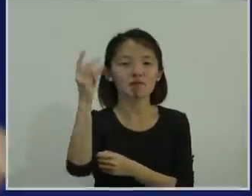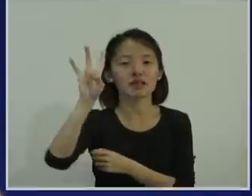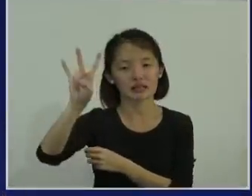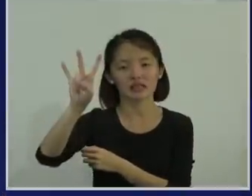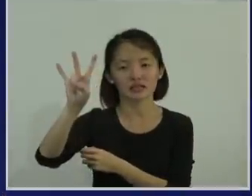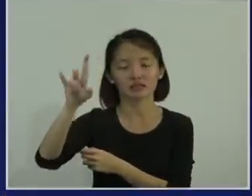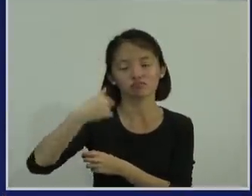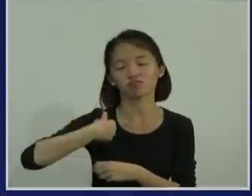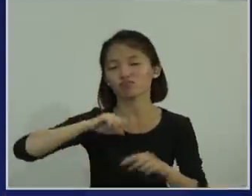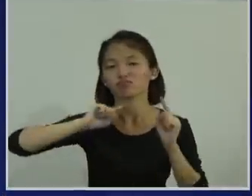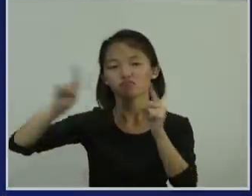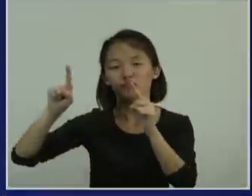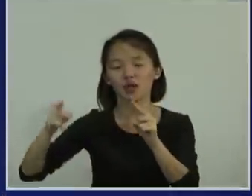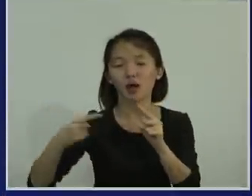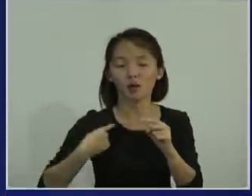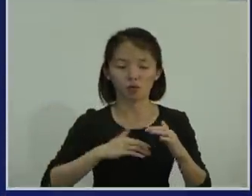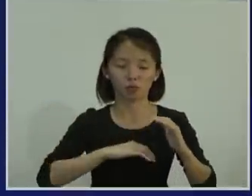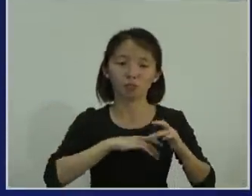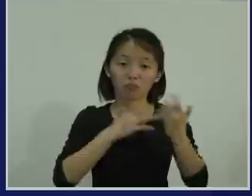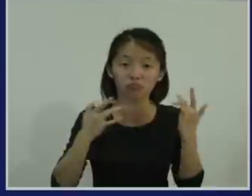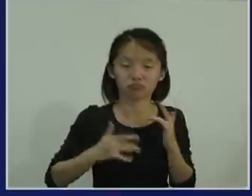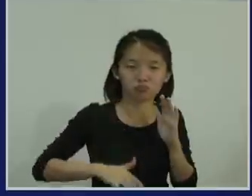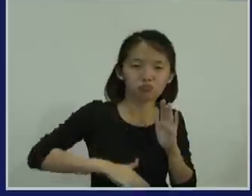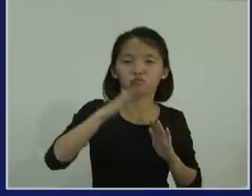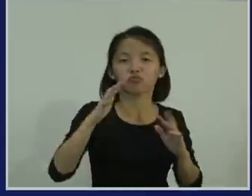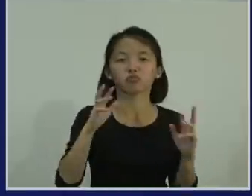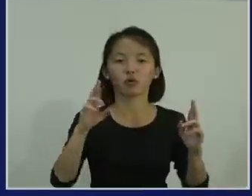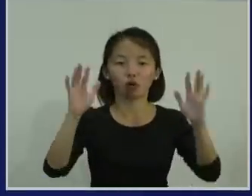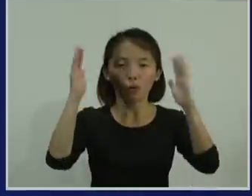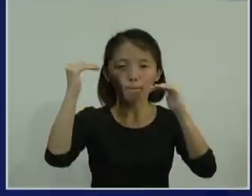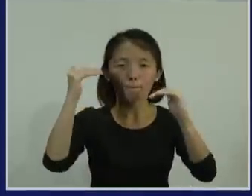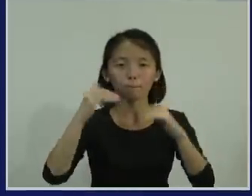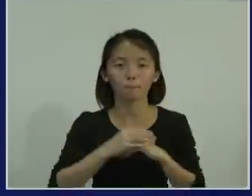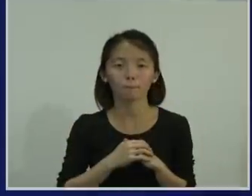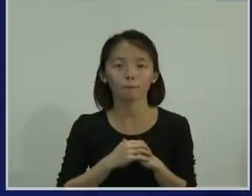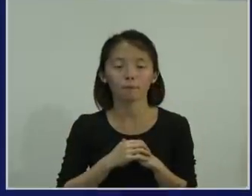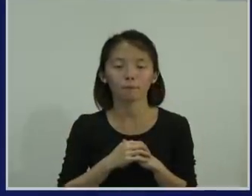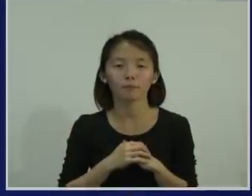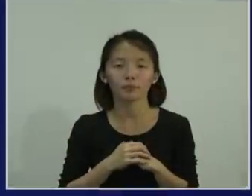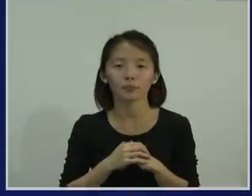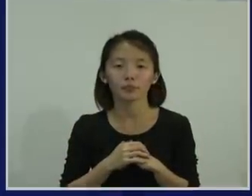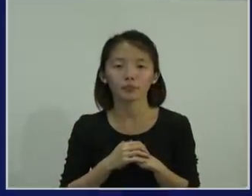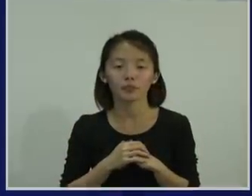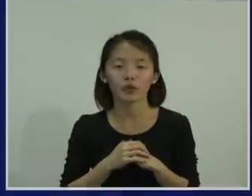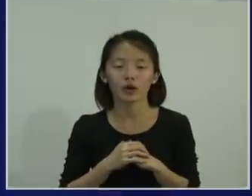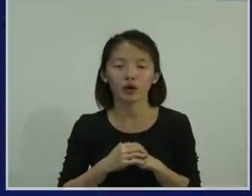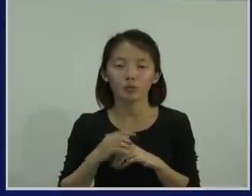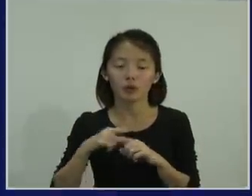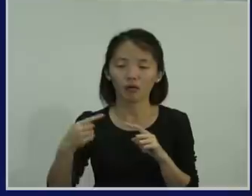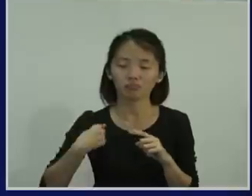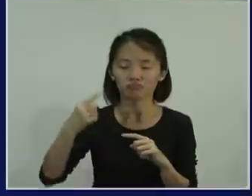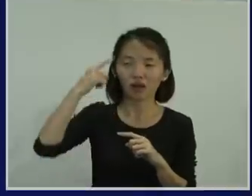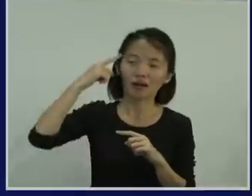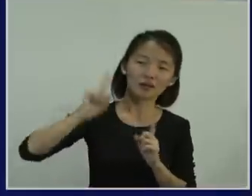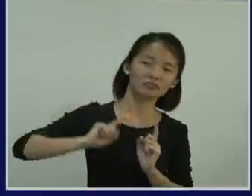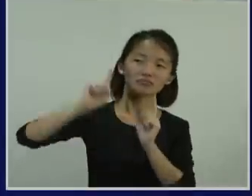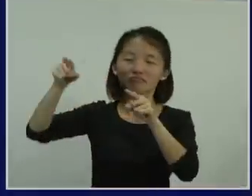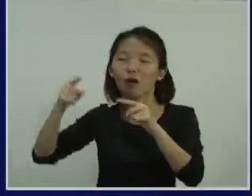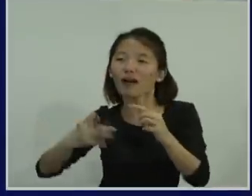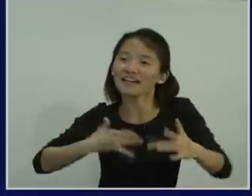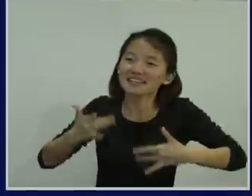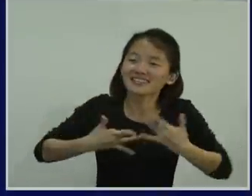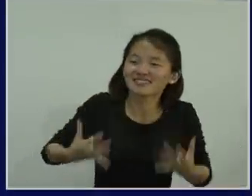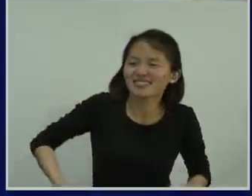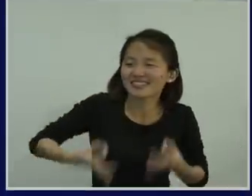and full of hope. But what I thought was to be the exciting life of a